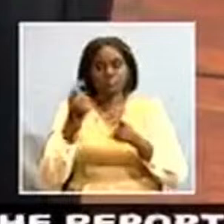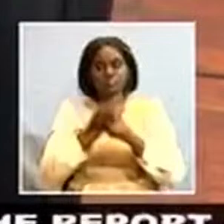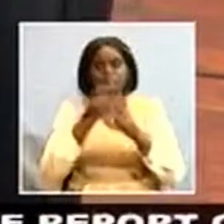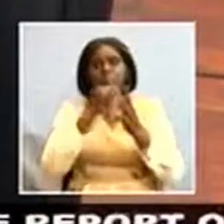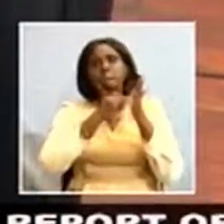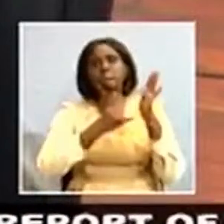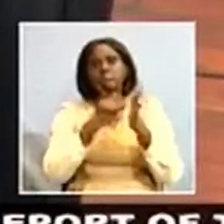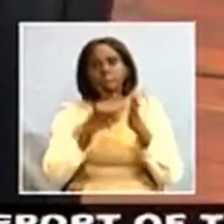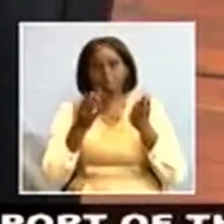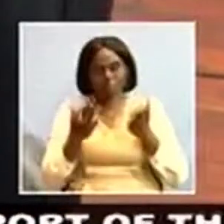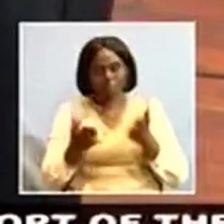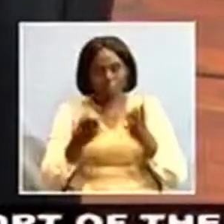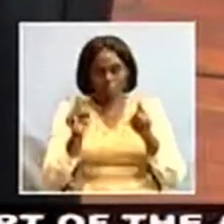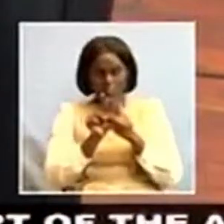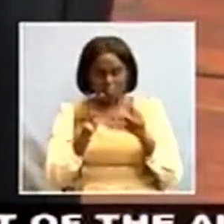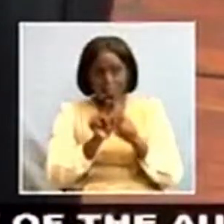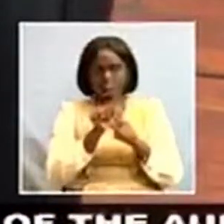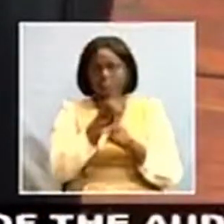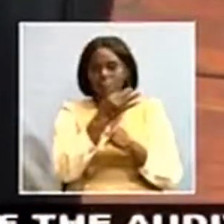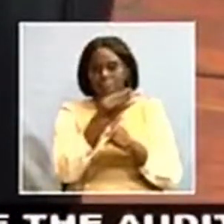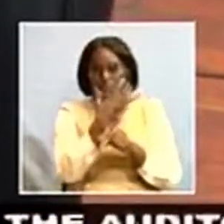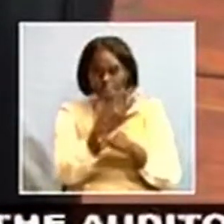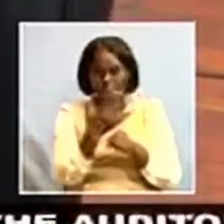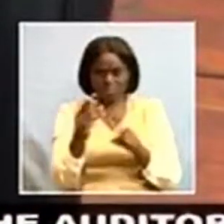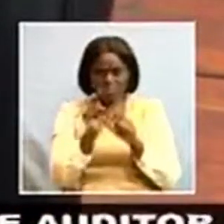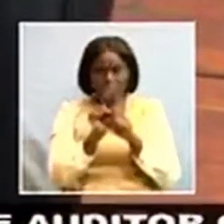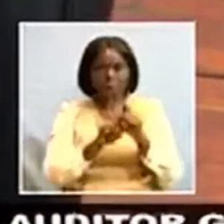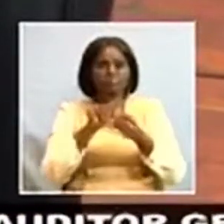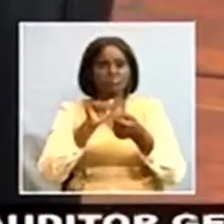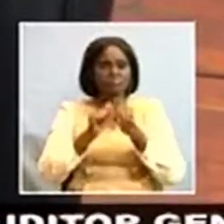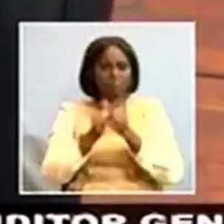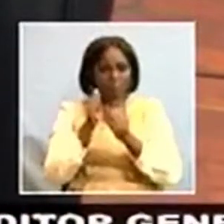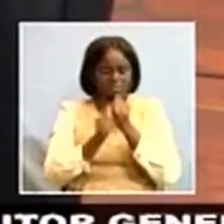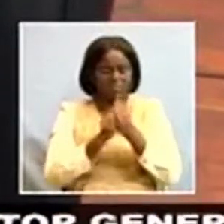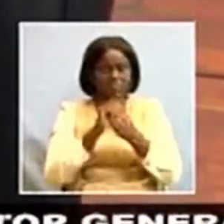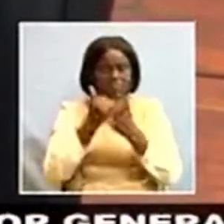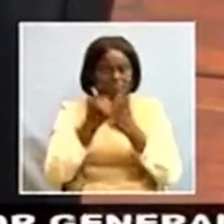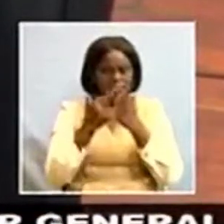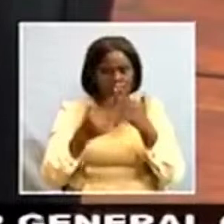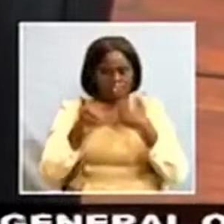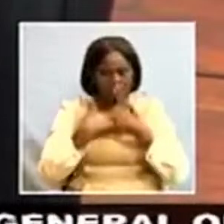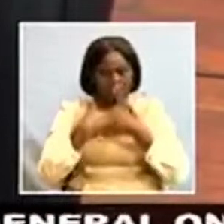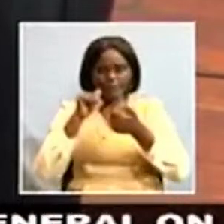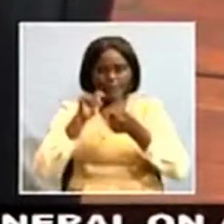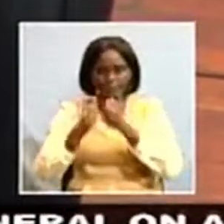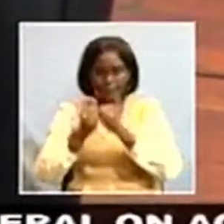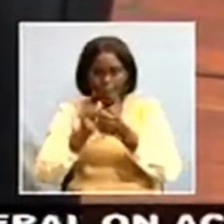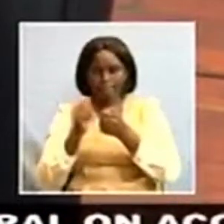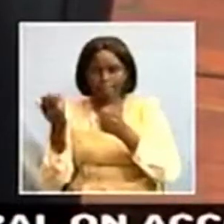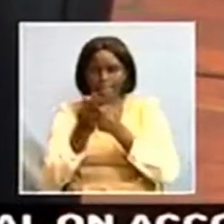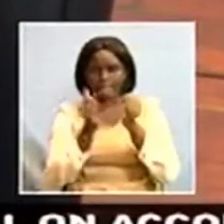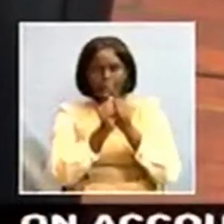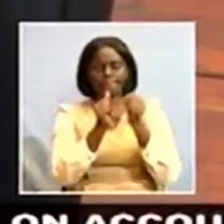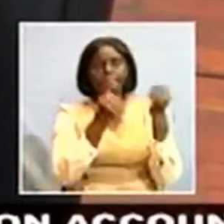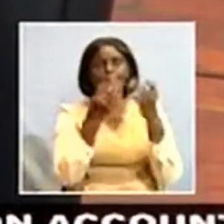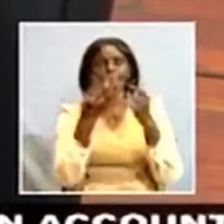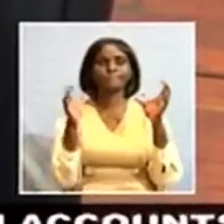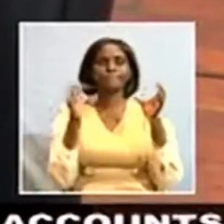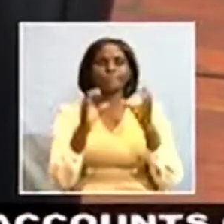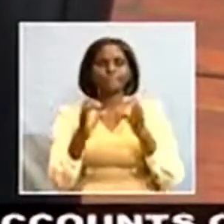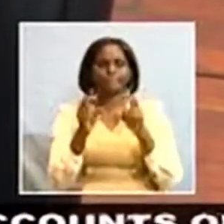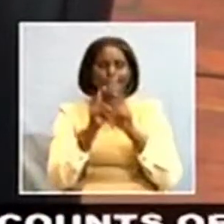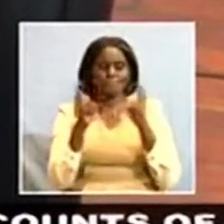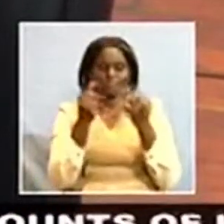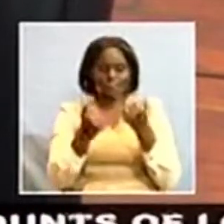January. This is one of the issues and the queries that that have affected most of the councils.